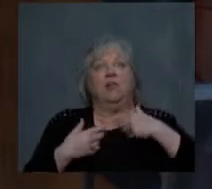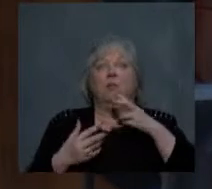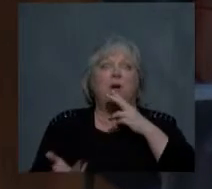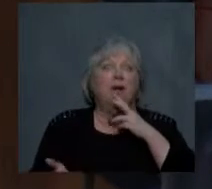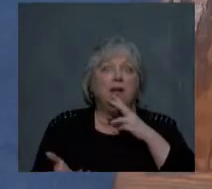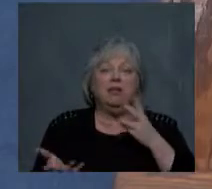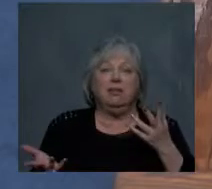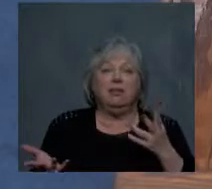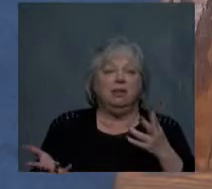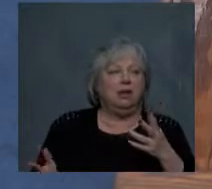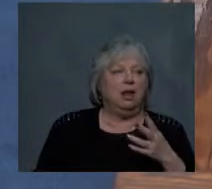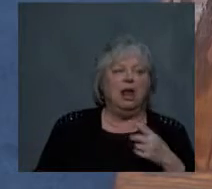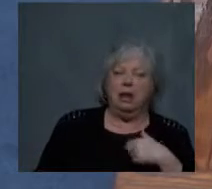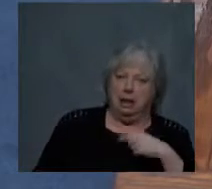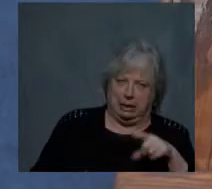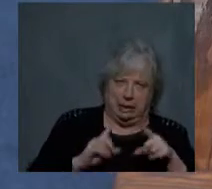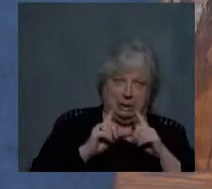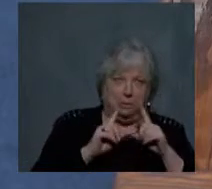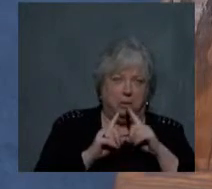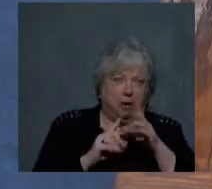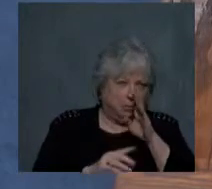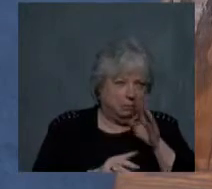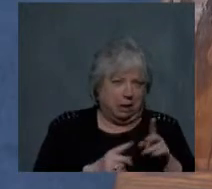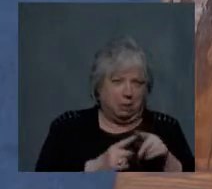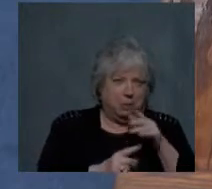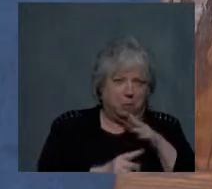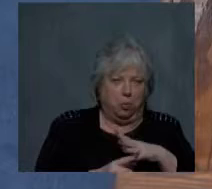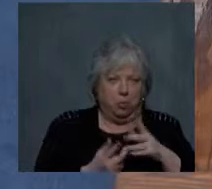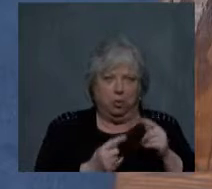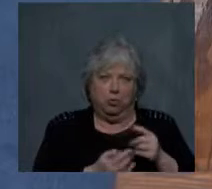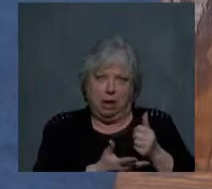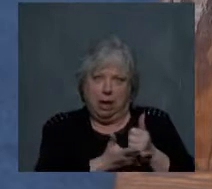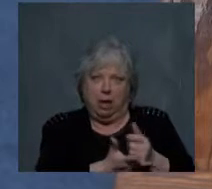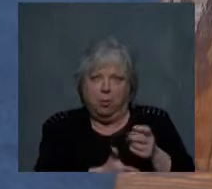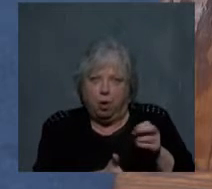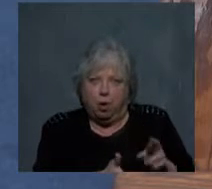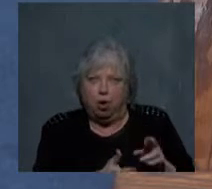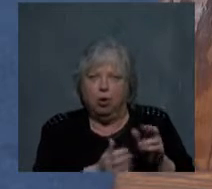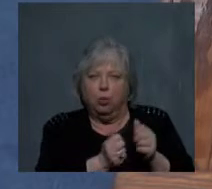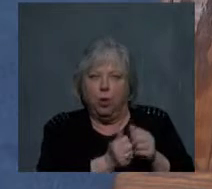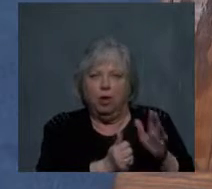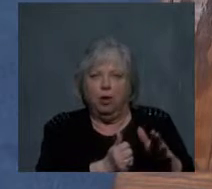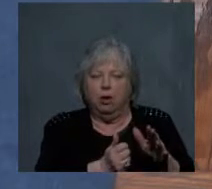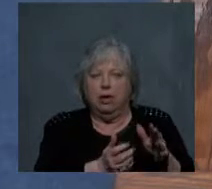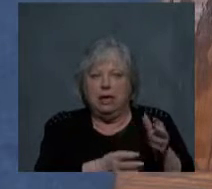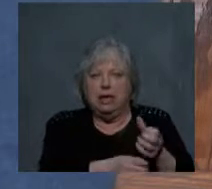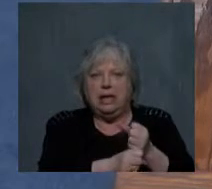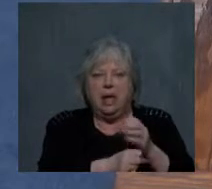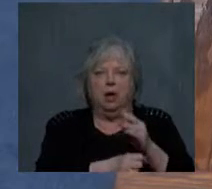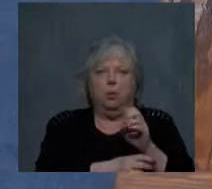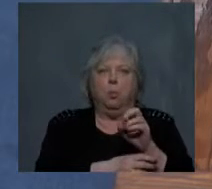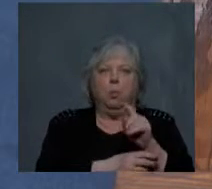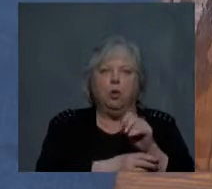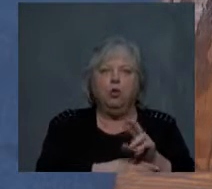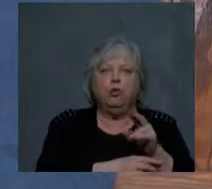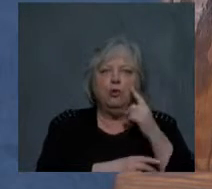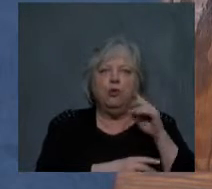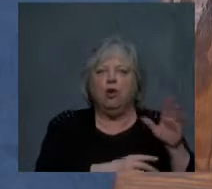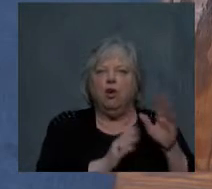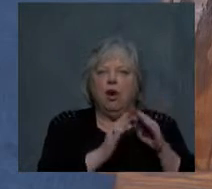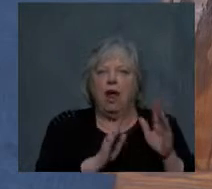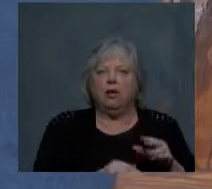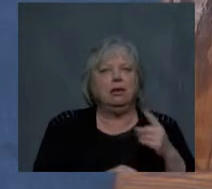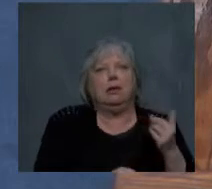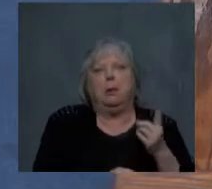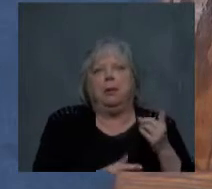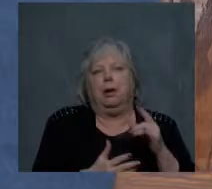maybe I need to talk to her direct and try to help her with a booster for her individual house, something that would help